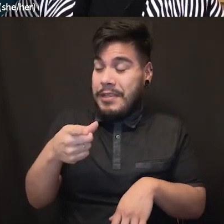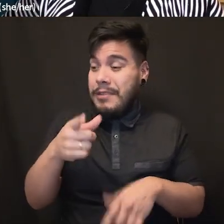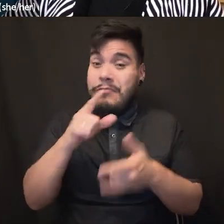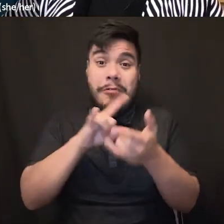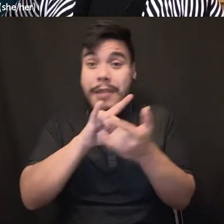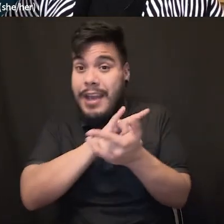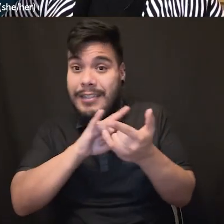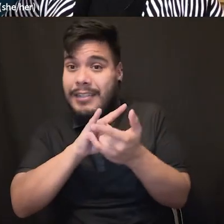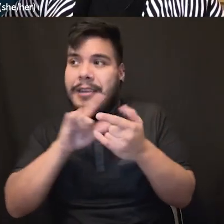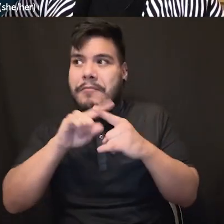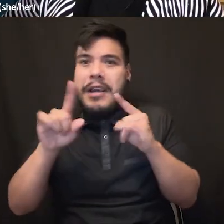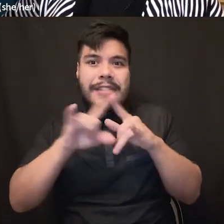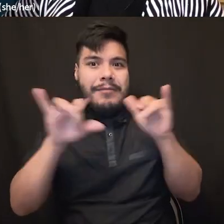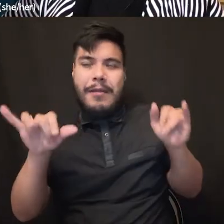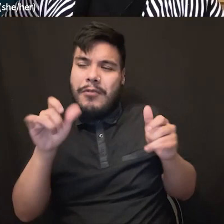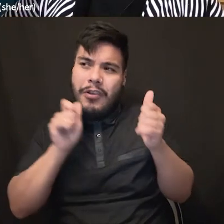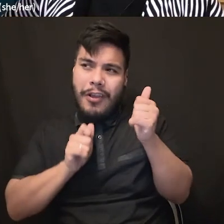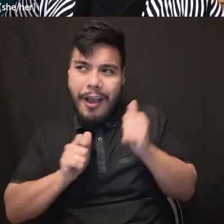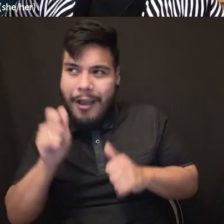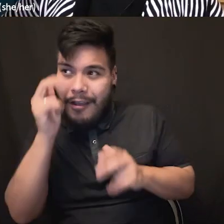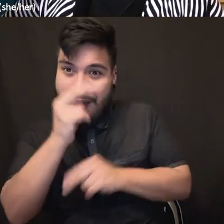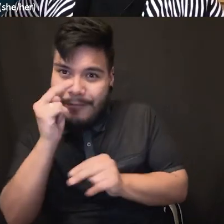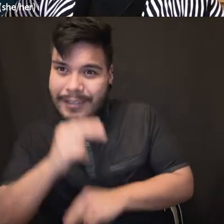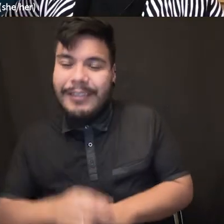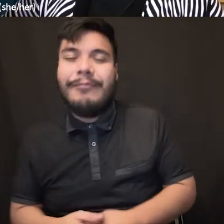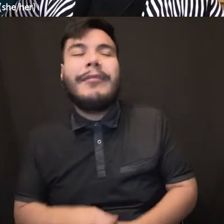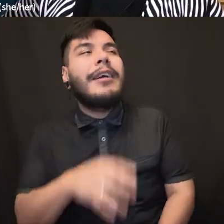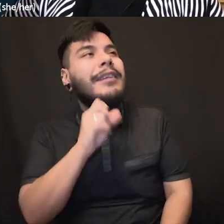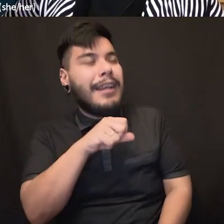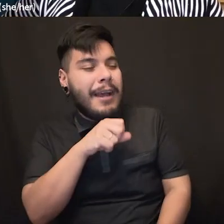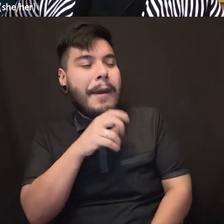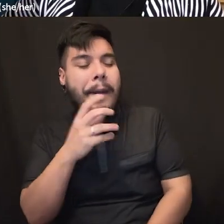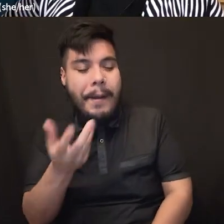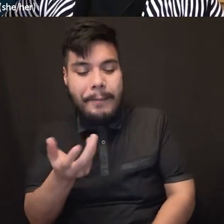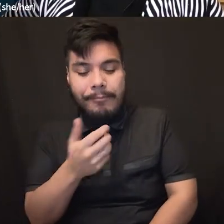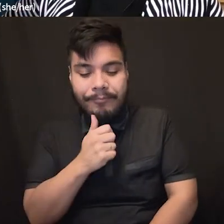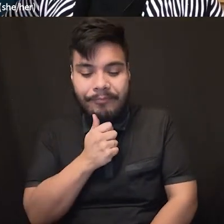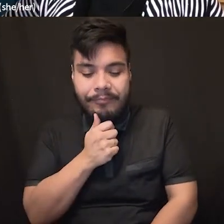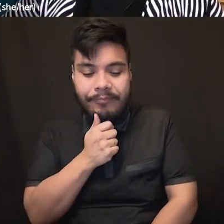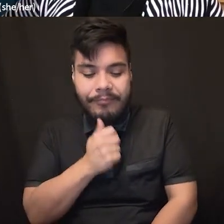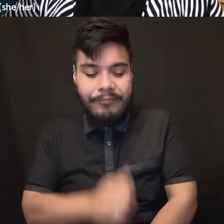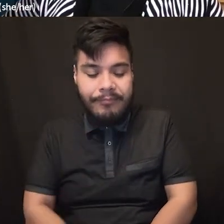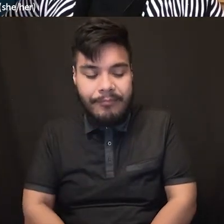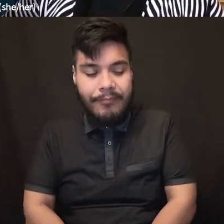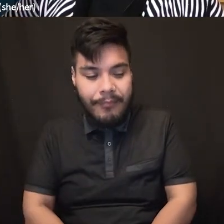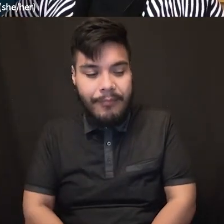lead, but also in a comedy setting. Yeah. So,